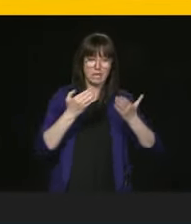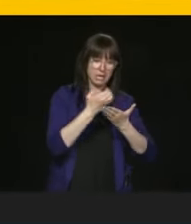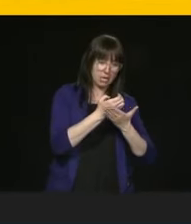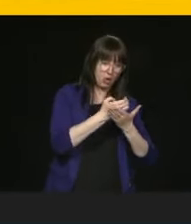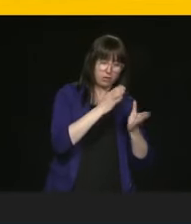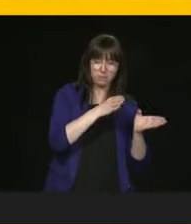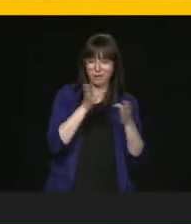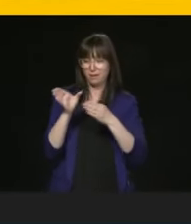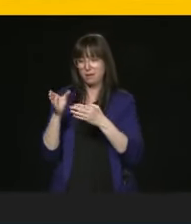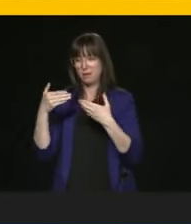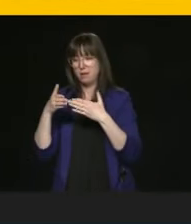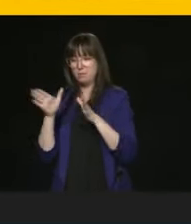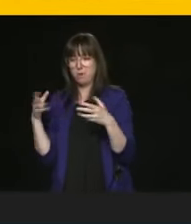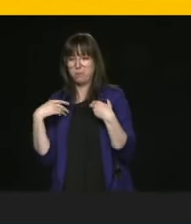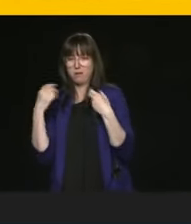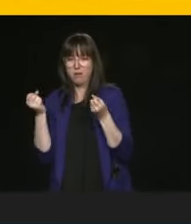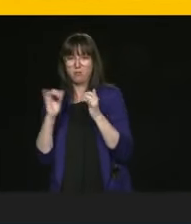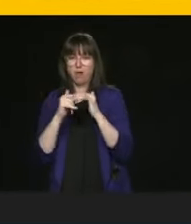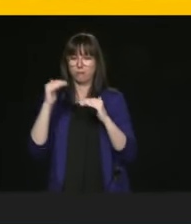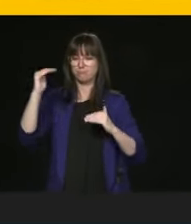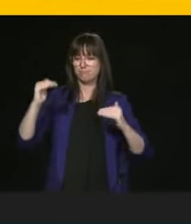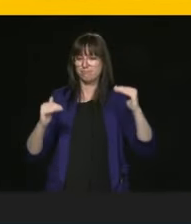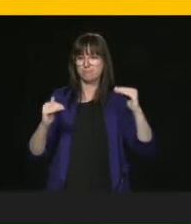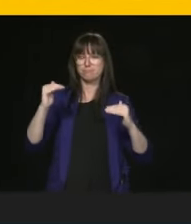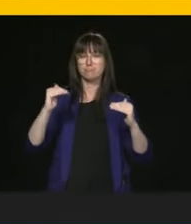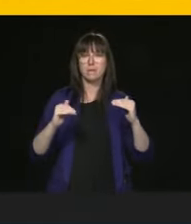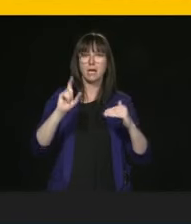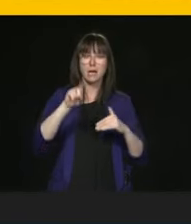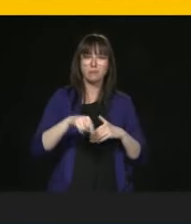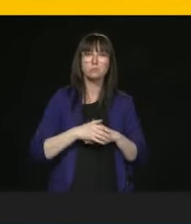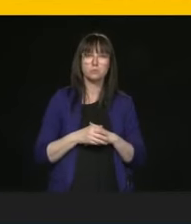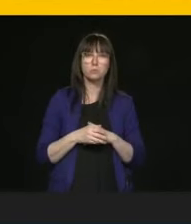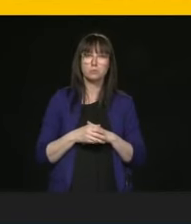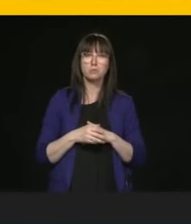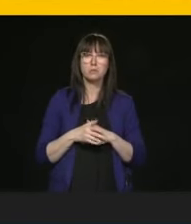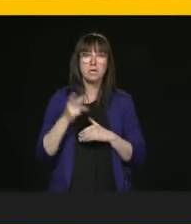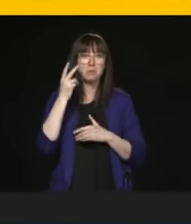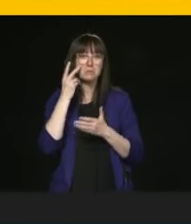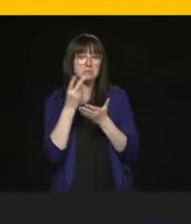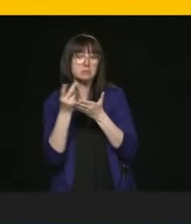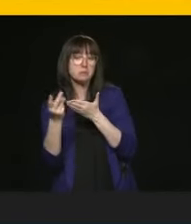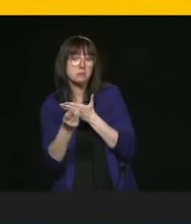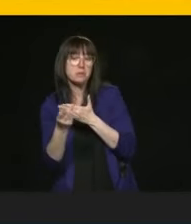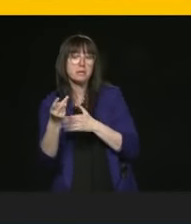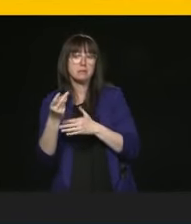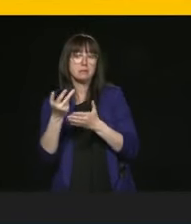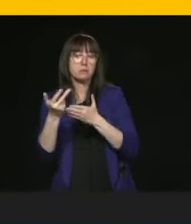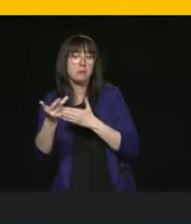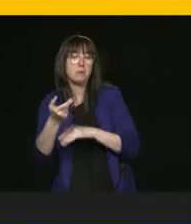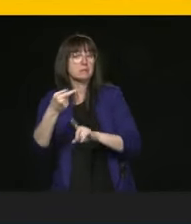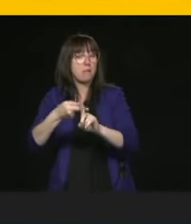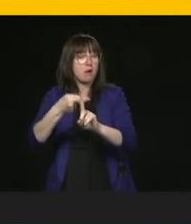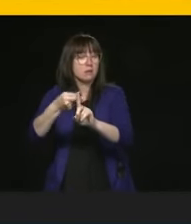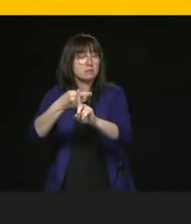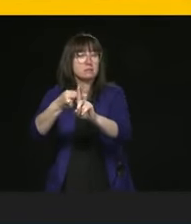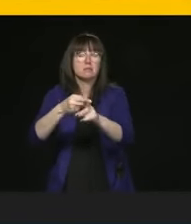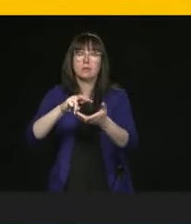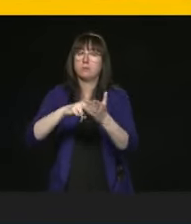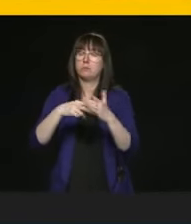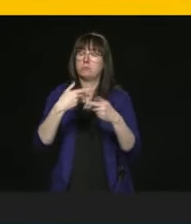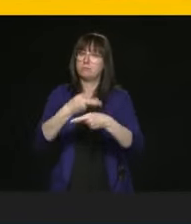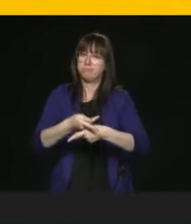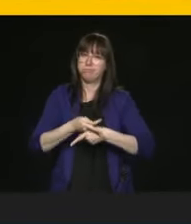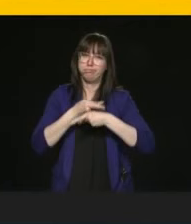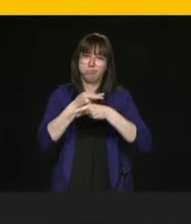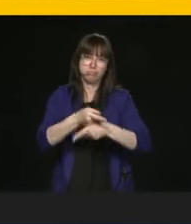outcomes. In the next few weeks, in the next few months, we will have to be very, very cautious. Of